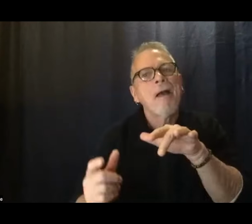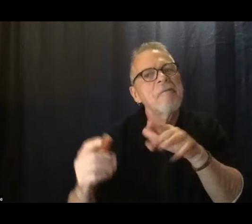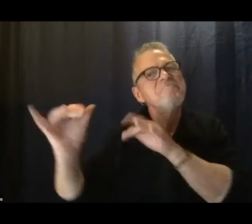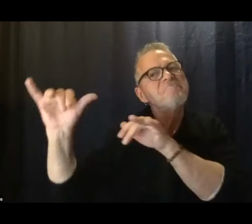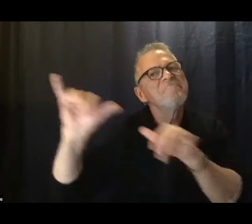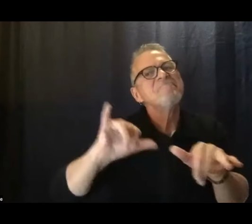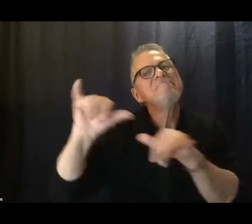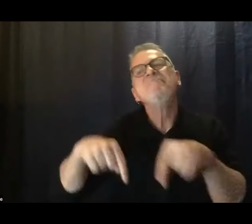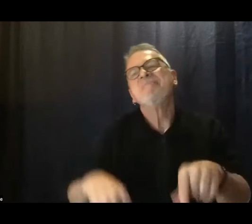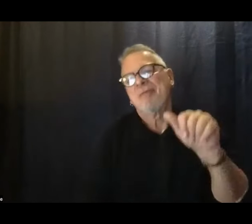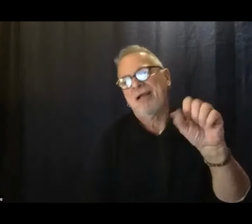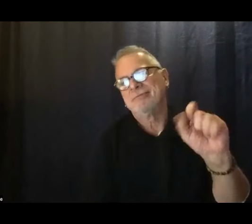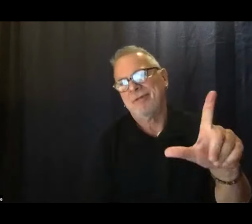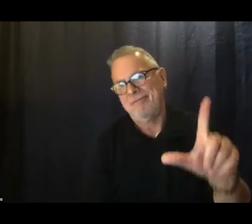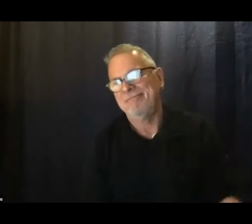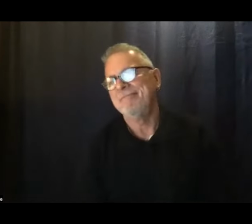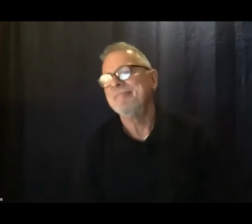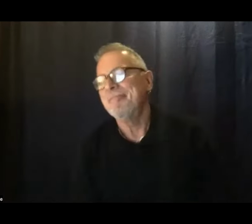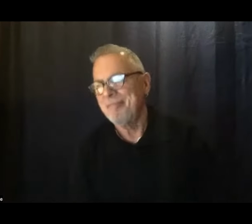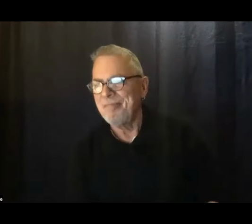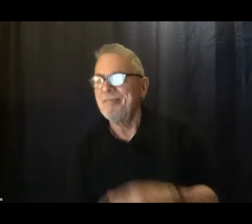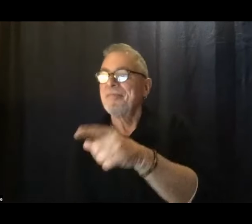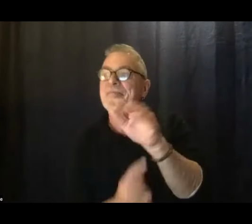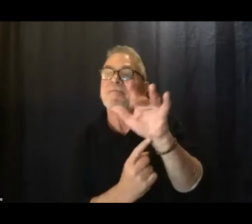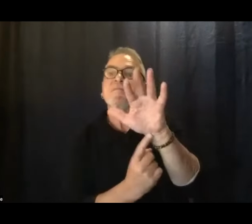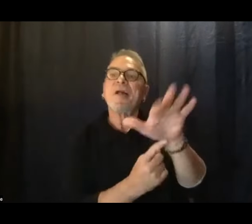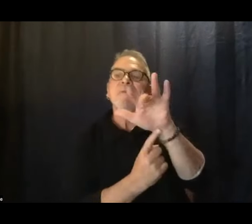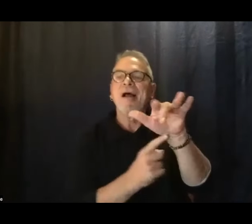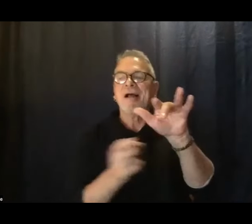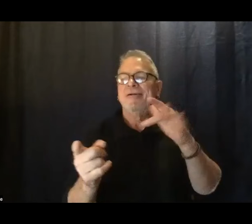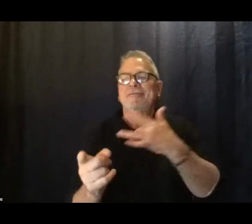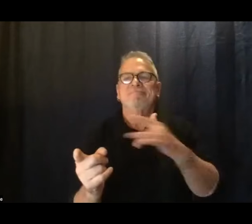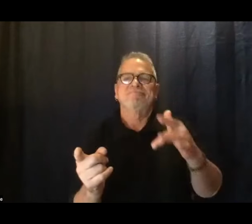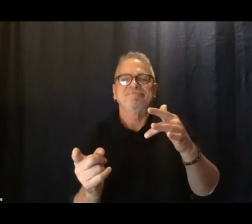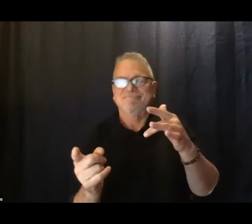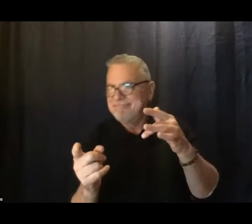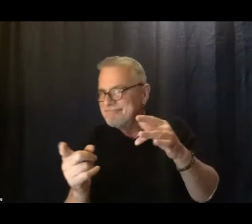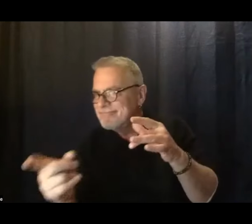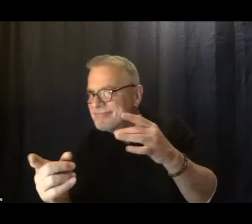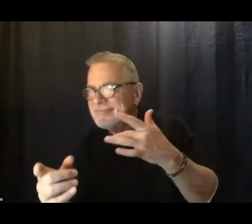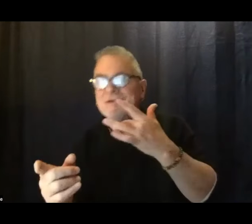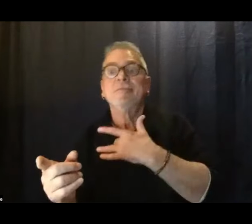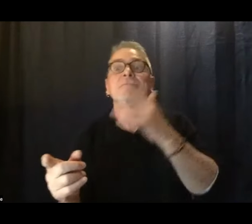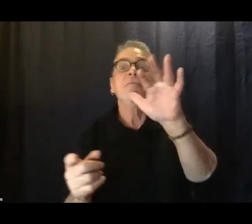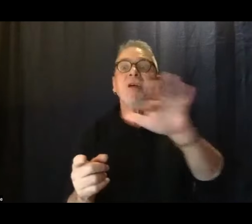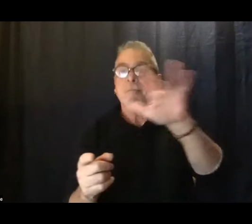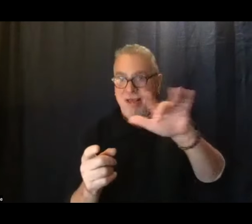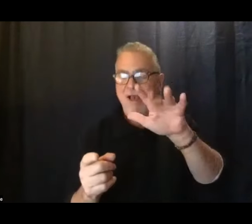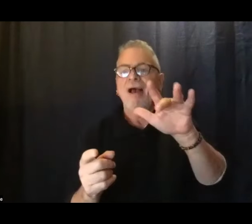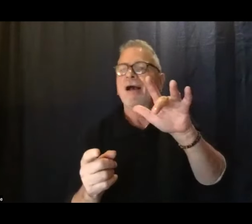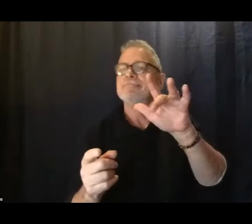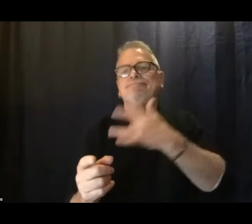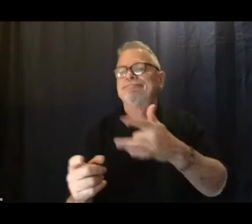fingerspelling in, but it was French. So there are similarities now between French Sign Language and English Sign Language, and especially within